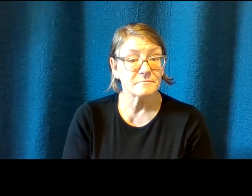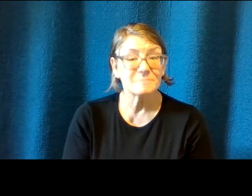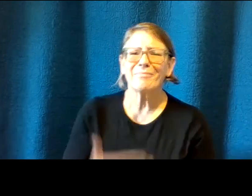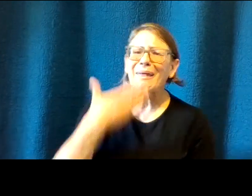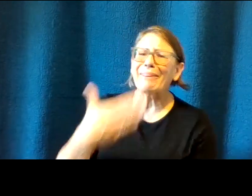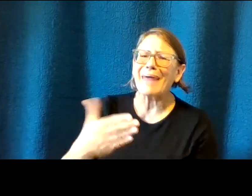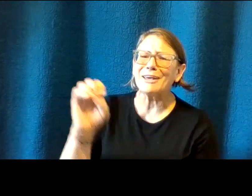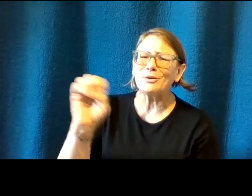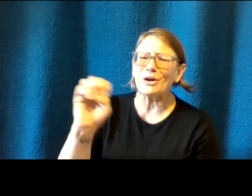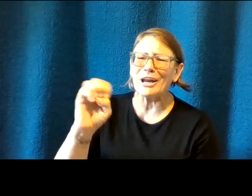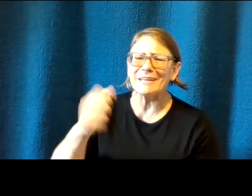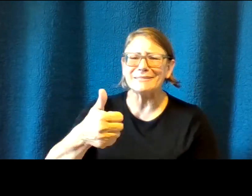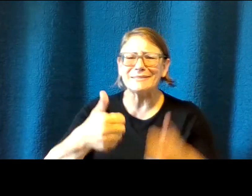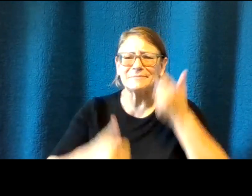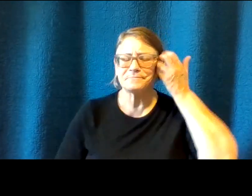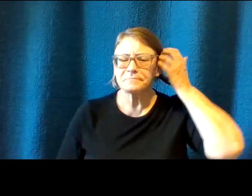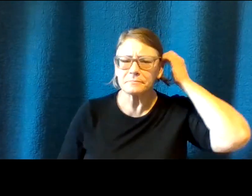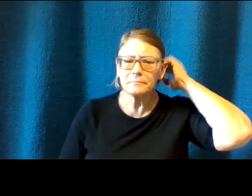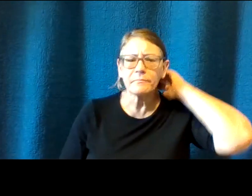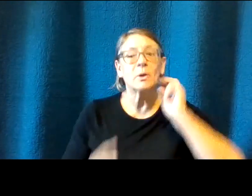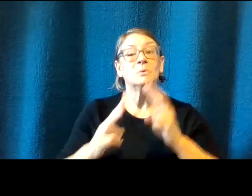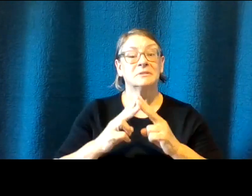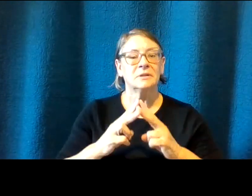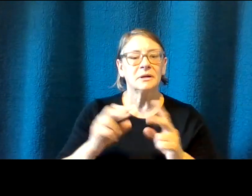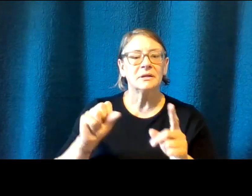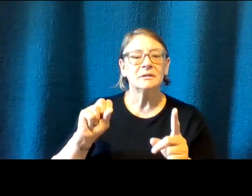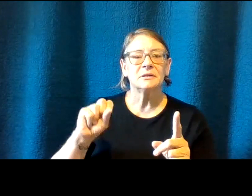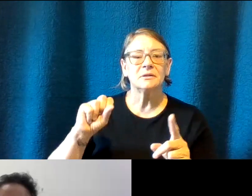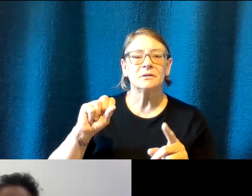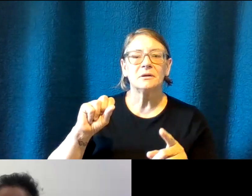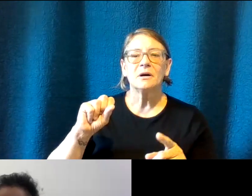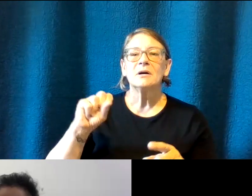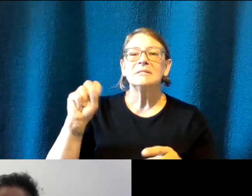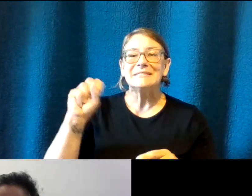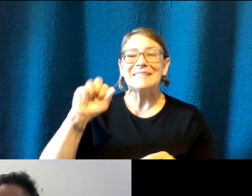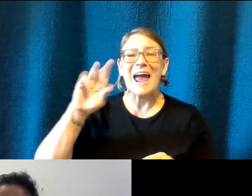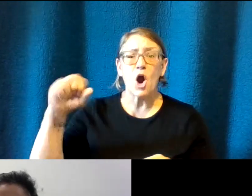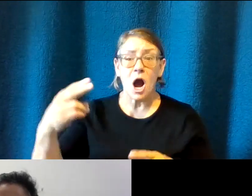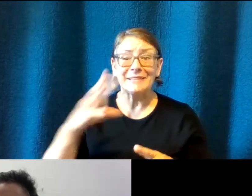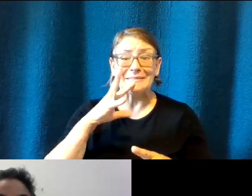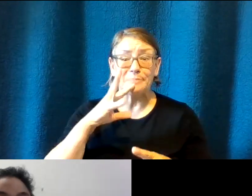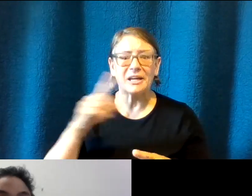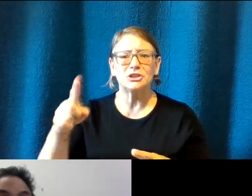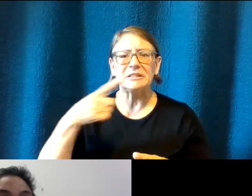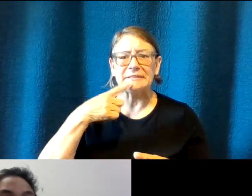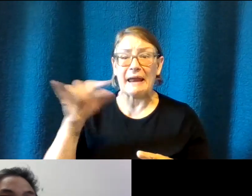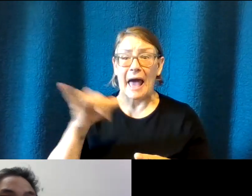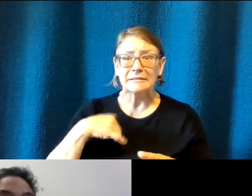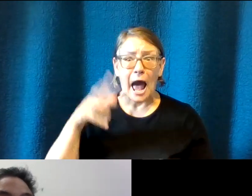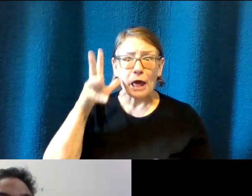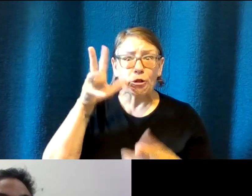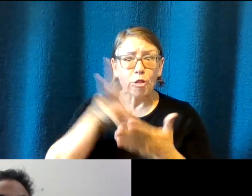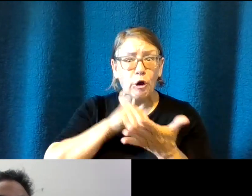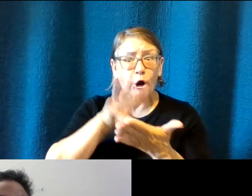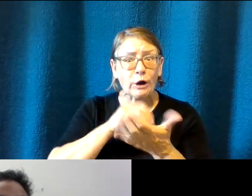Thank you very much, Ernest. That was very clear, and thank you so much. And I just want to say again, as I learn all of these things,